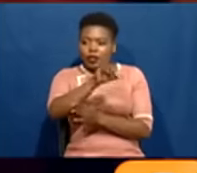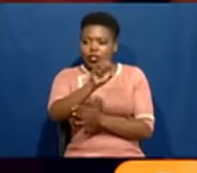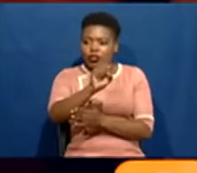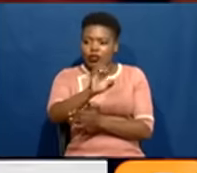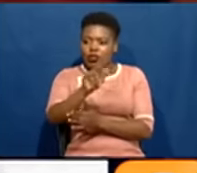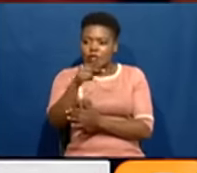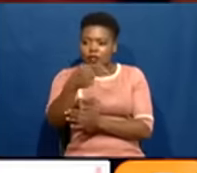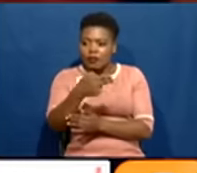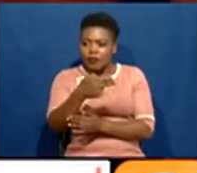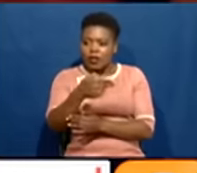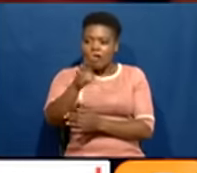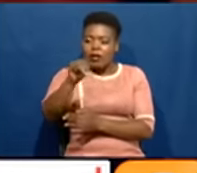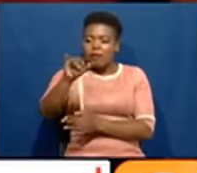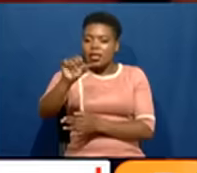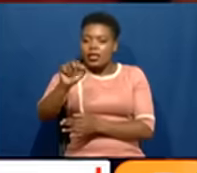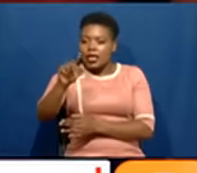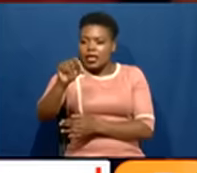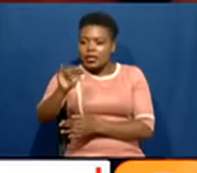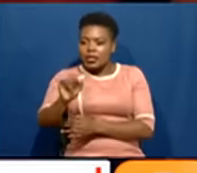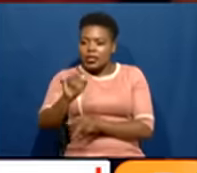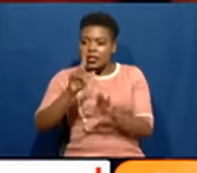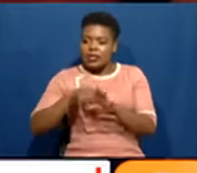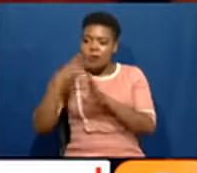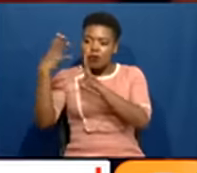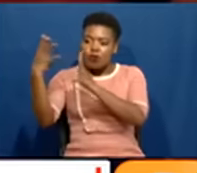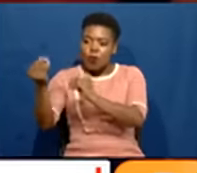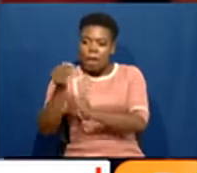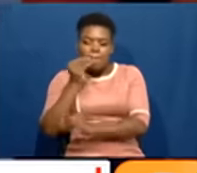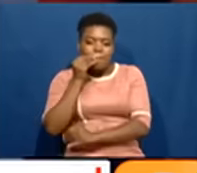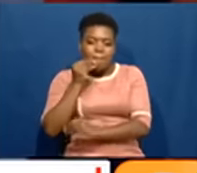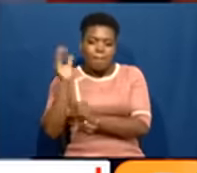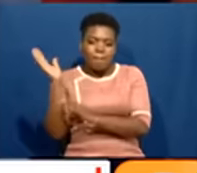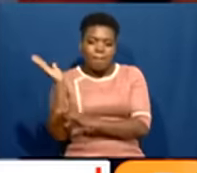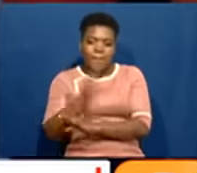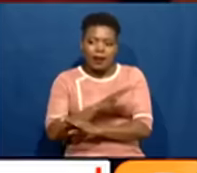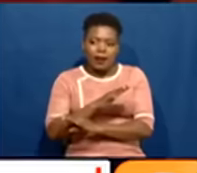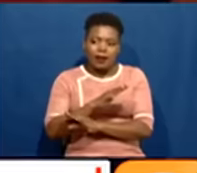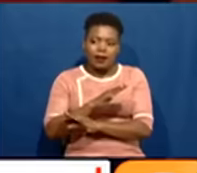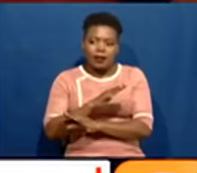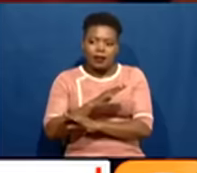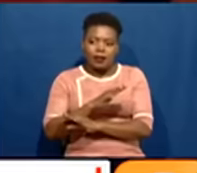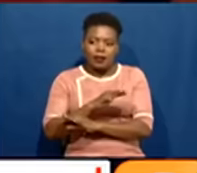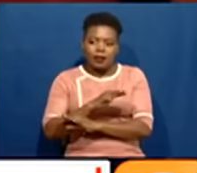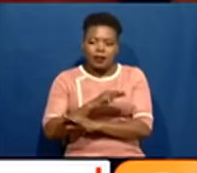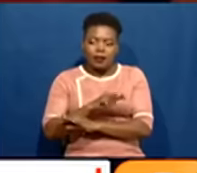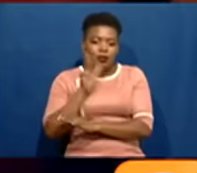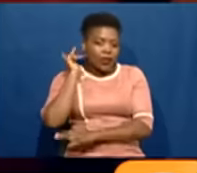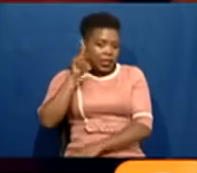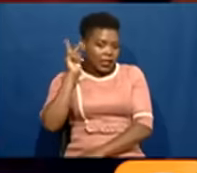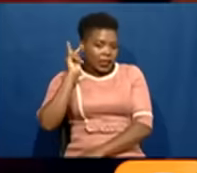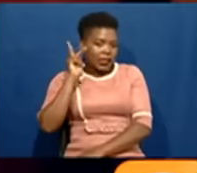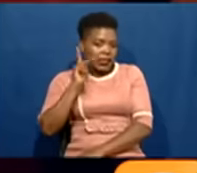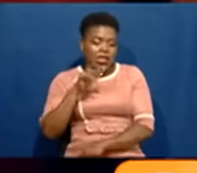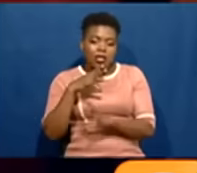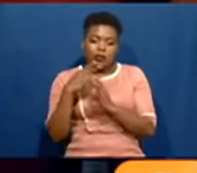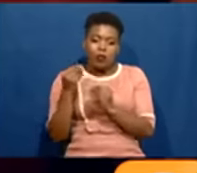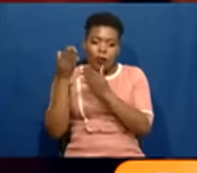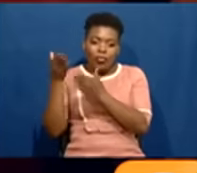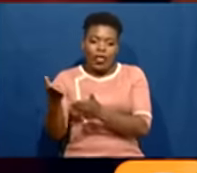of Dennis Misati. As you go back to the hills of Gusii Nation, take a